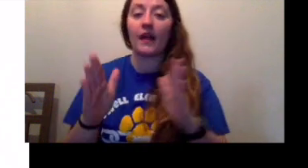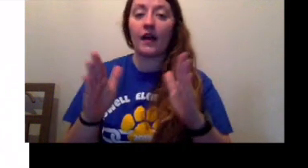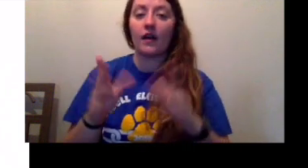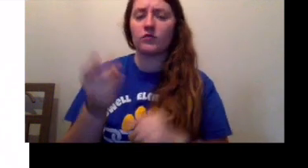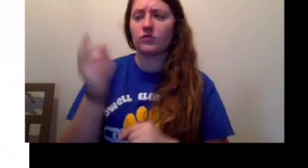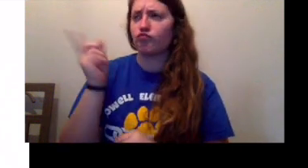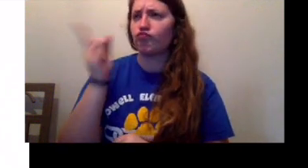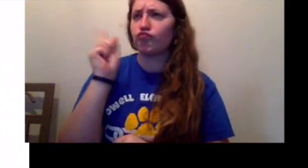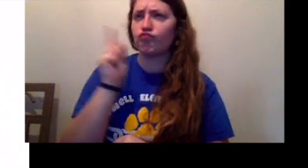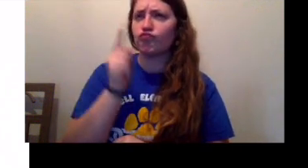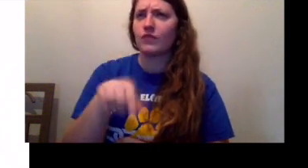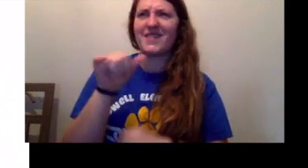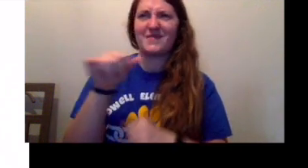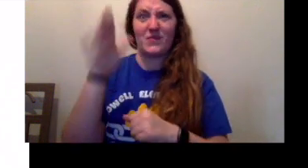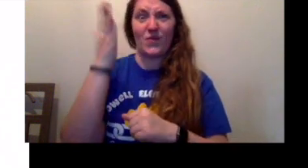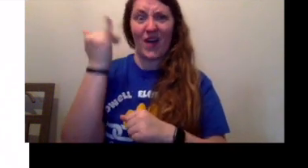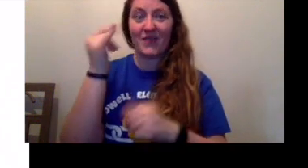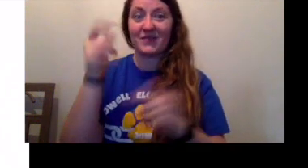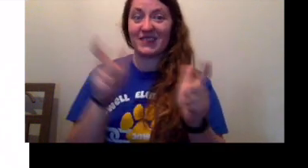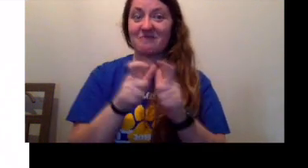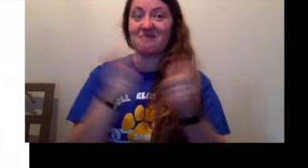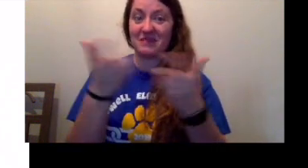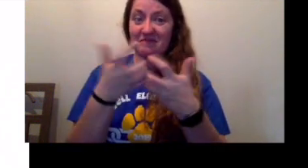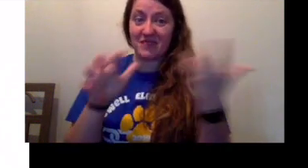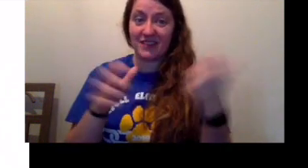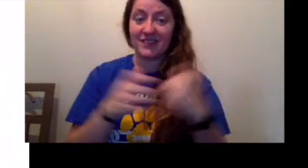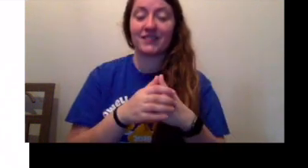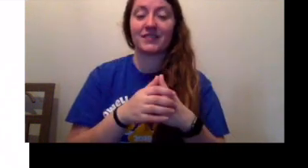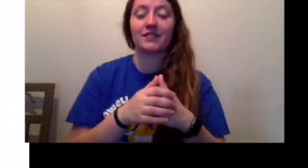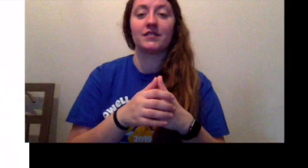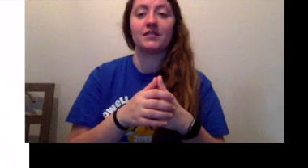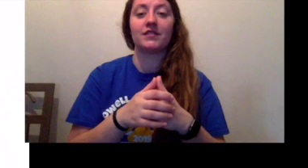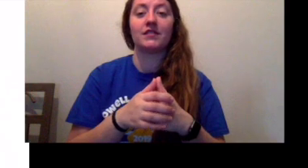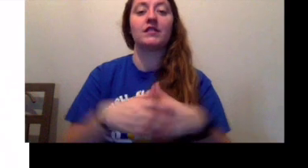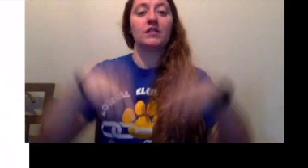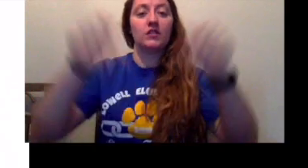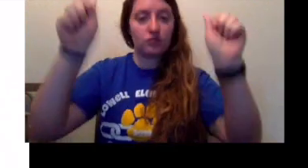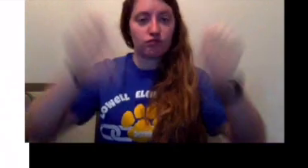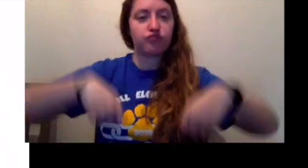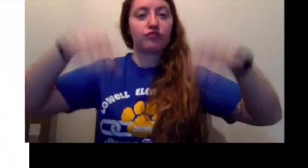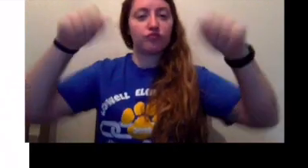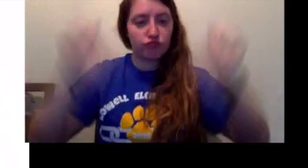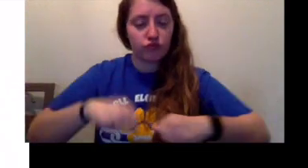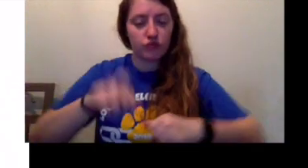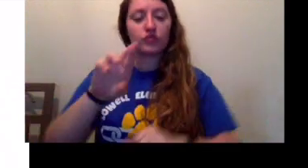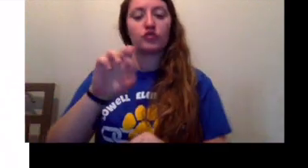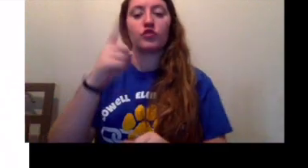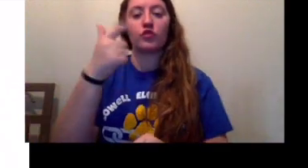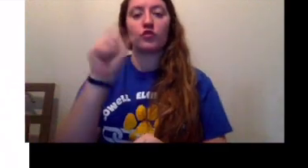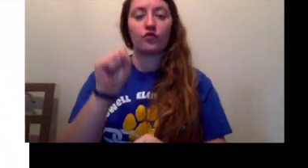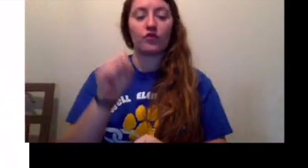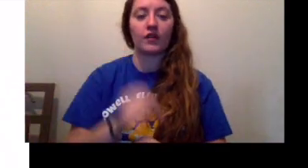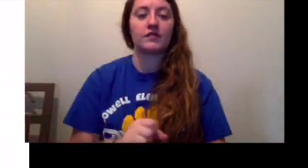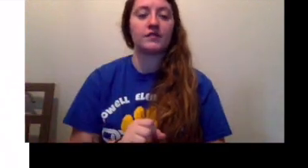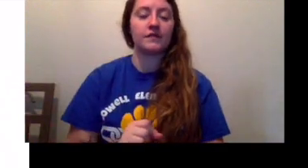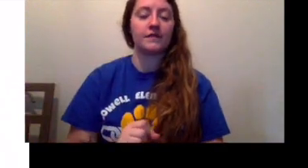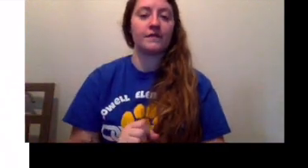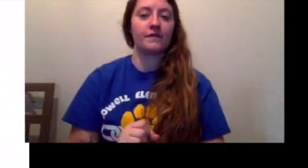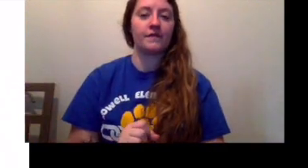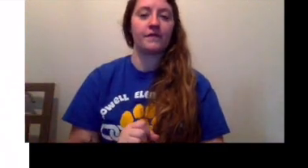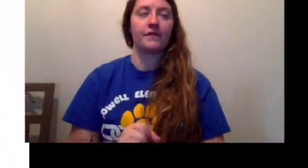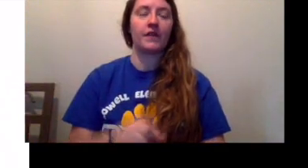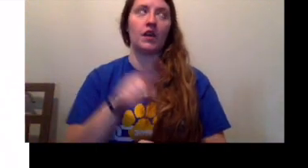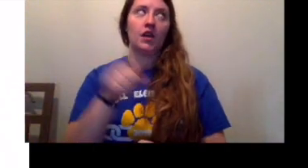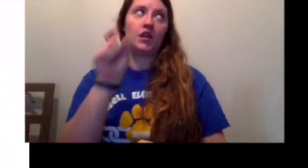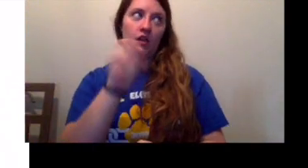housekeeping. She took the rugs out to the clothesline and beat them with a stick, scattering dust into the air. "He needs